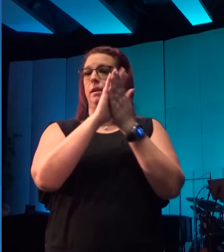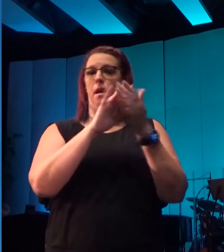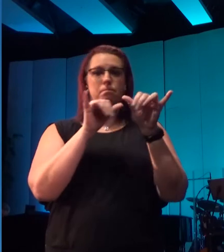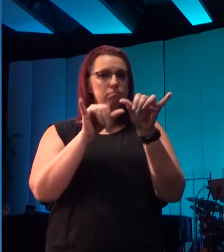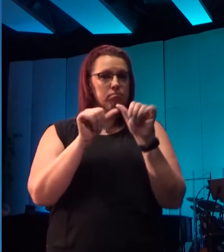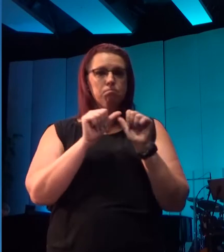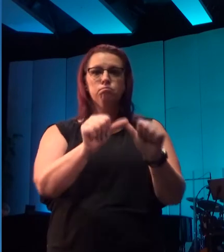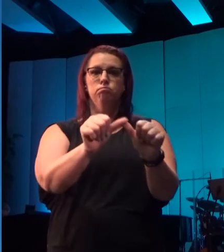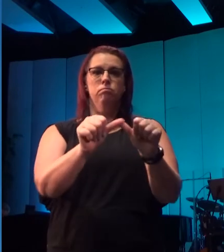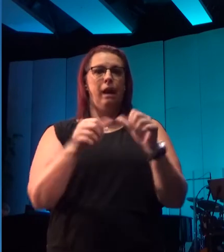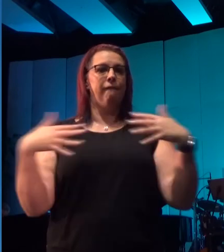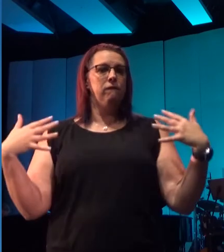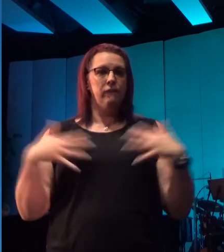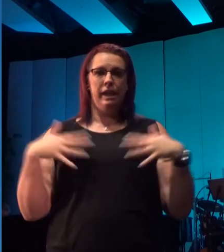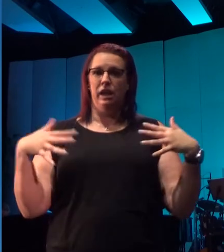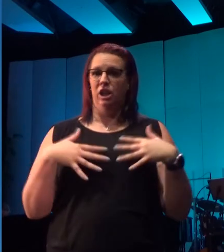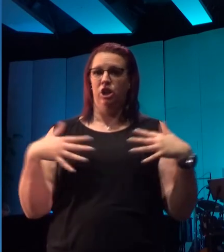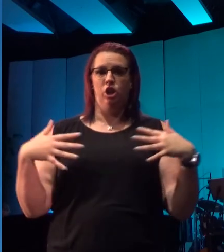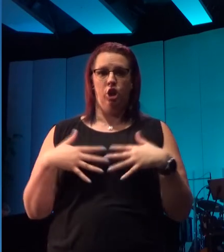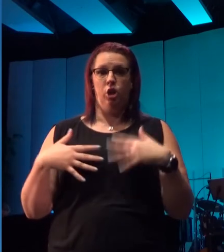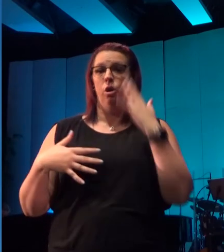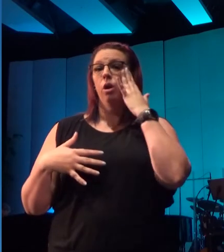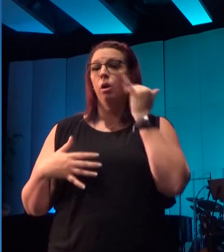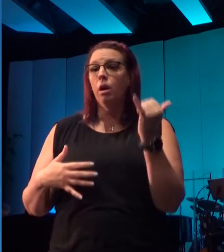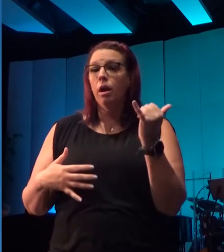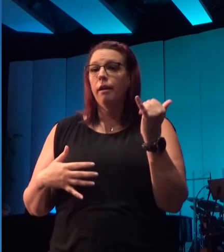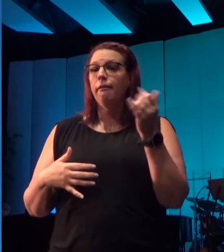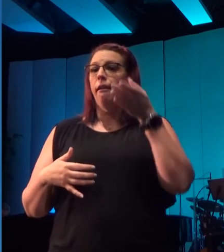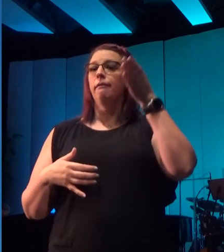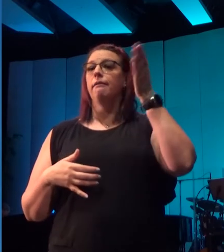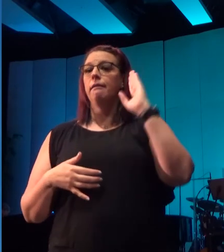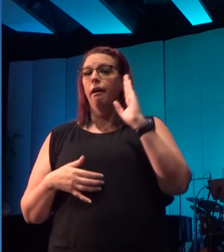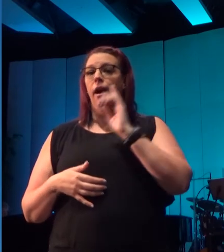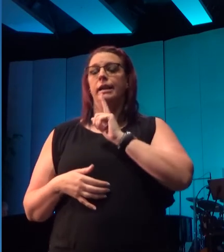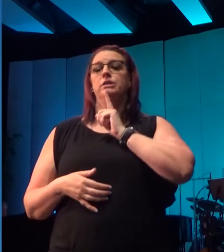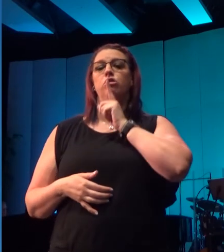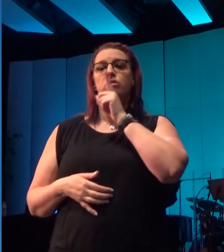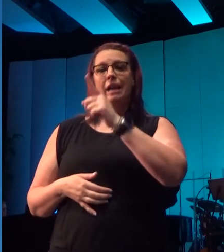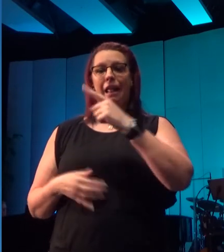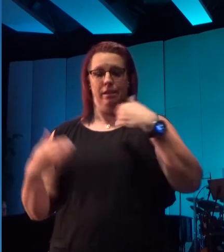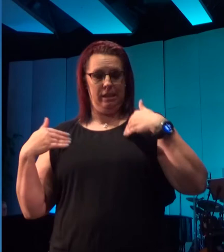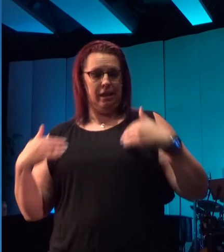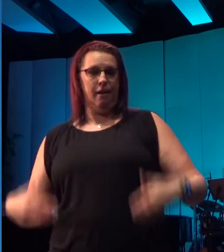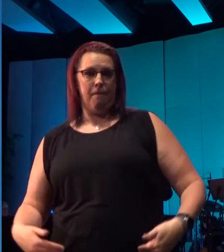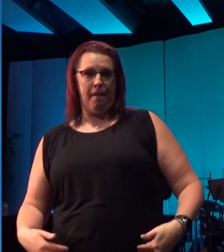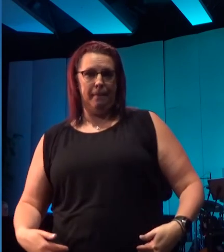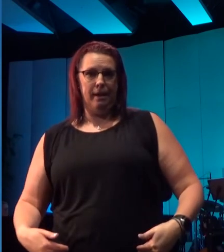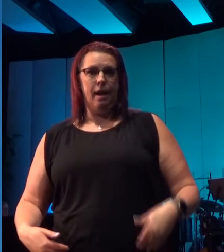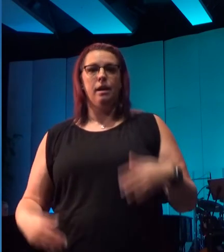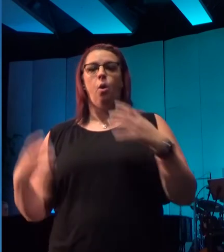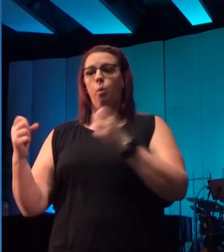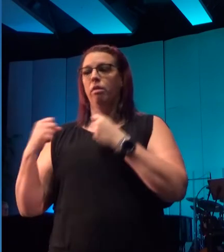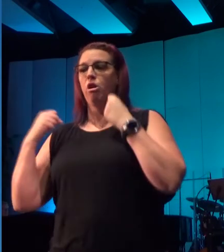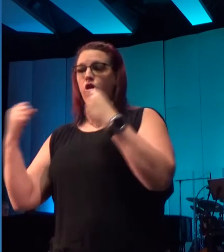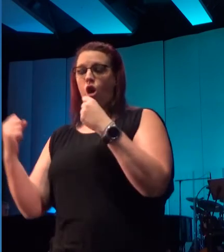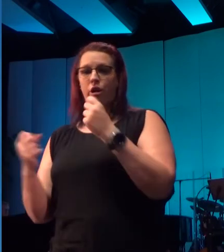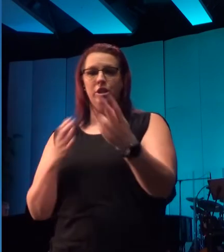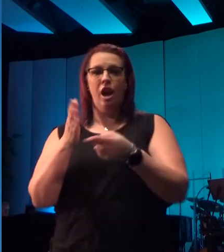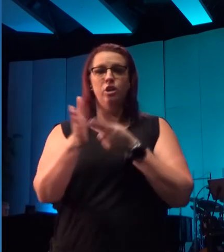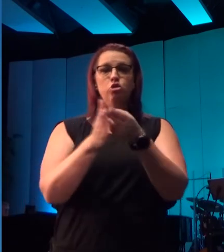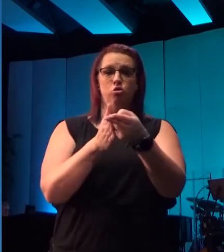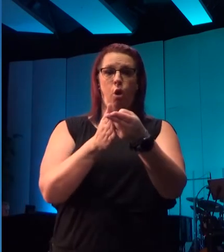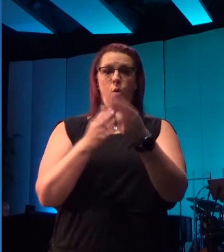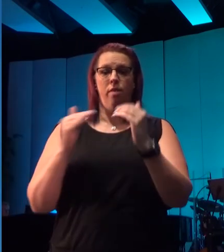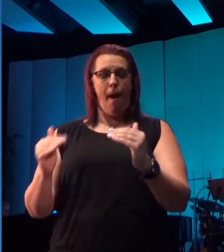fear, for God is the reality of my being, and with courage and truth I